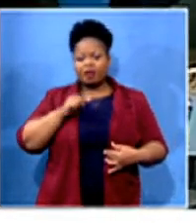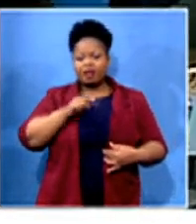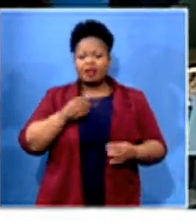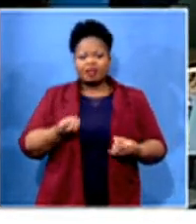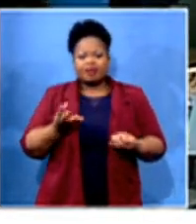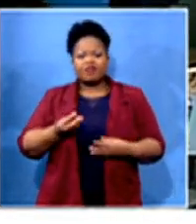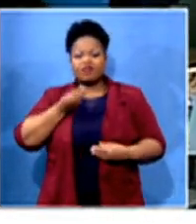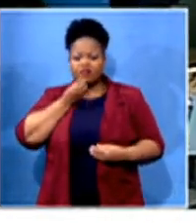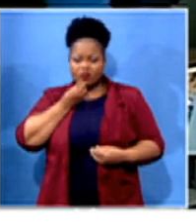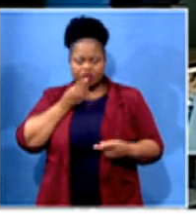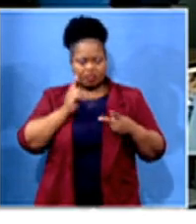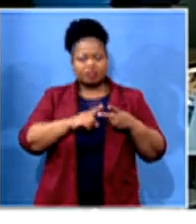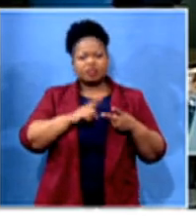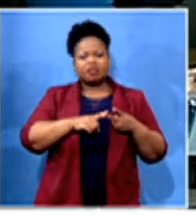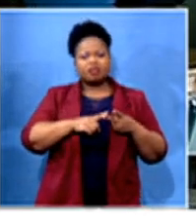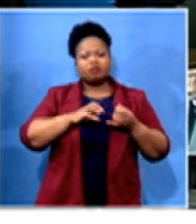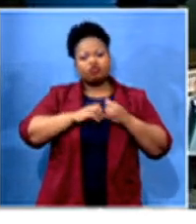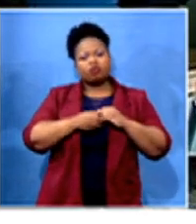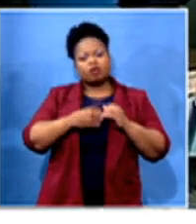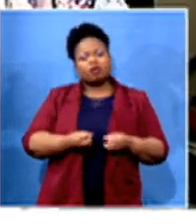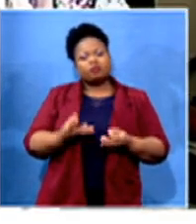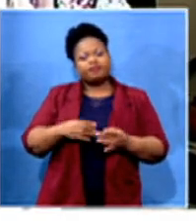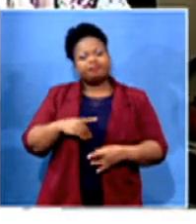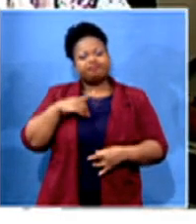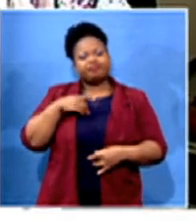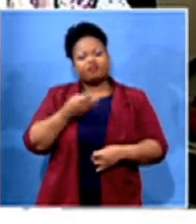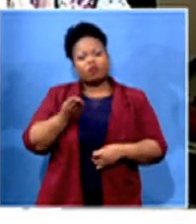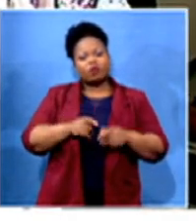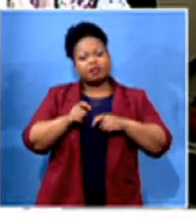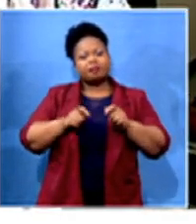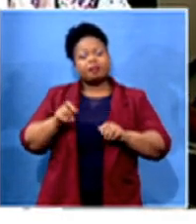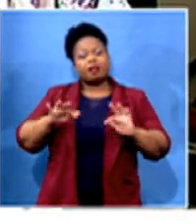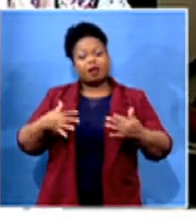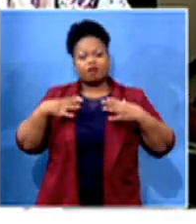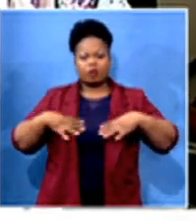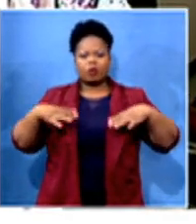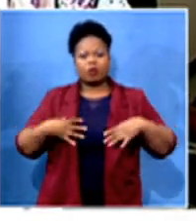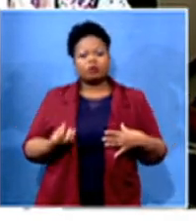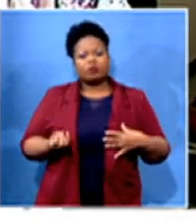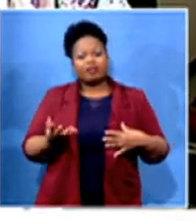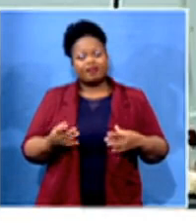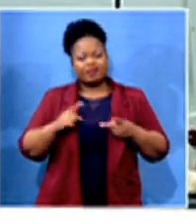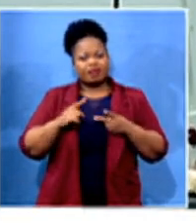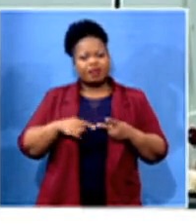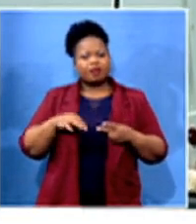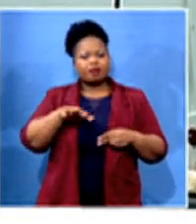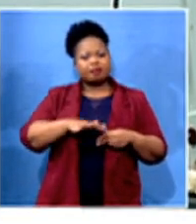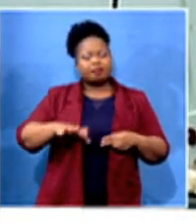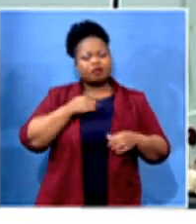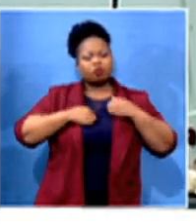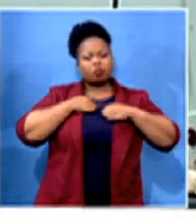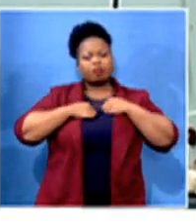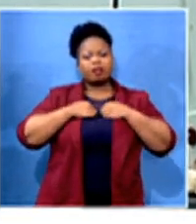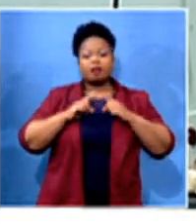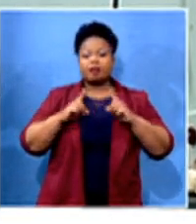meal, but also tried to restore the dignity of the destitute by providing clothes and a place to wash. But the